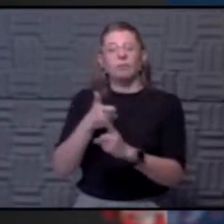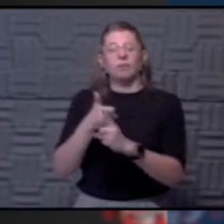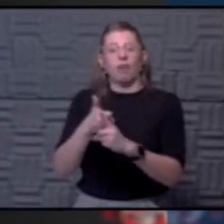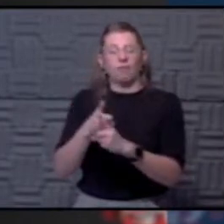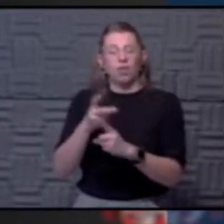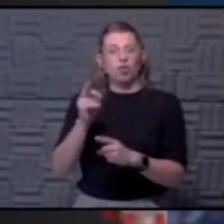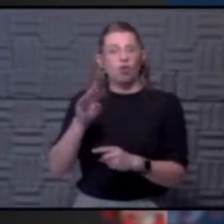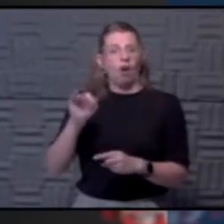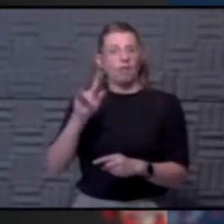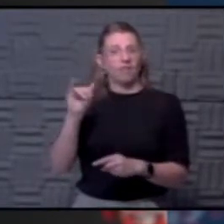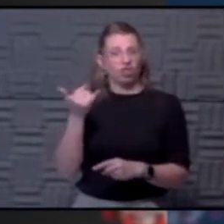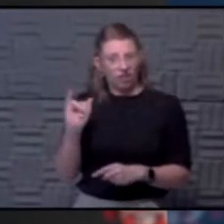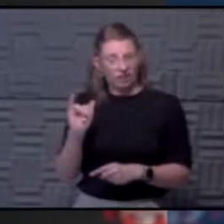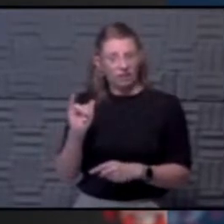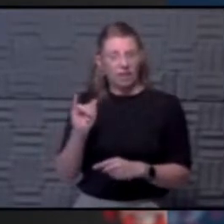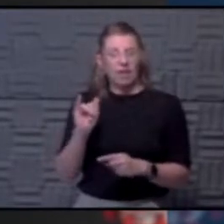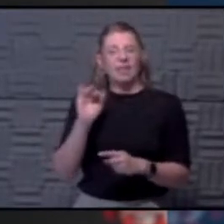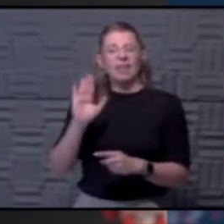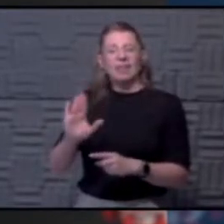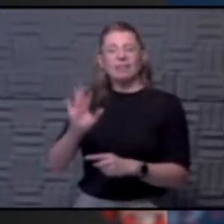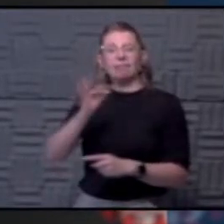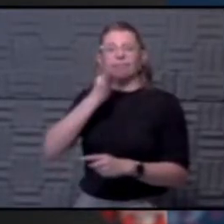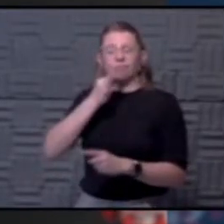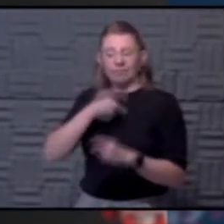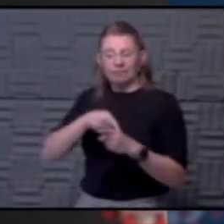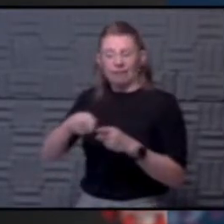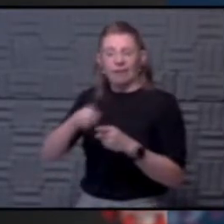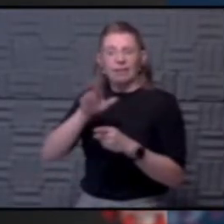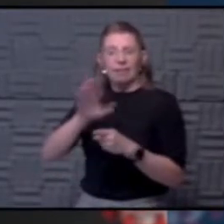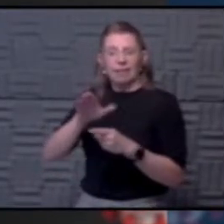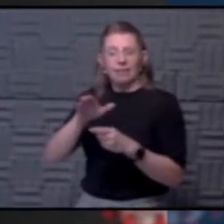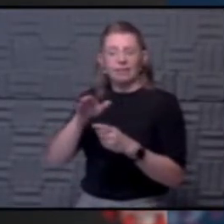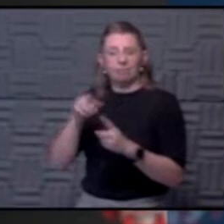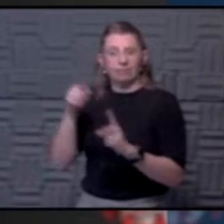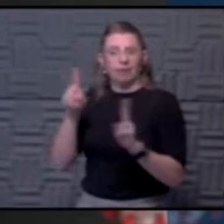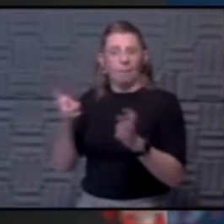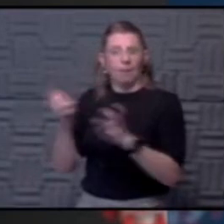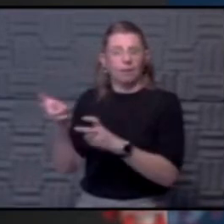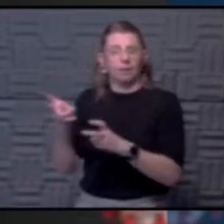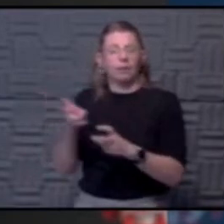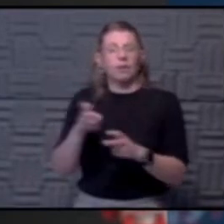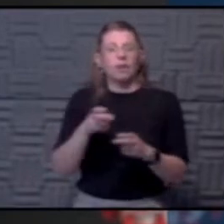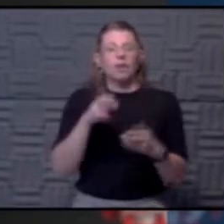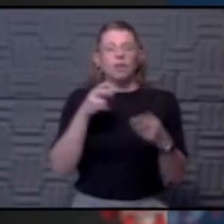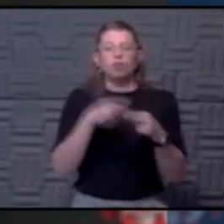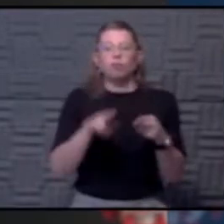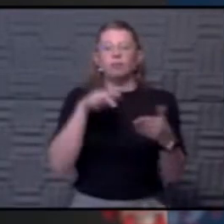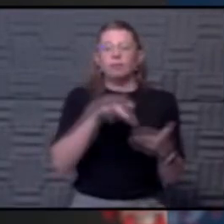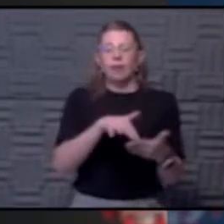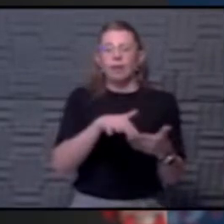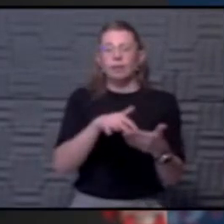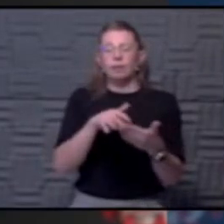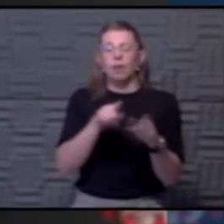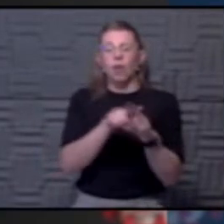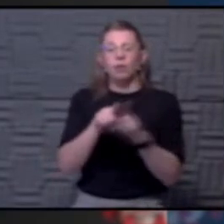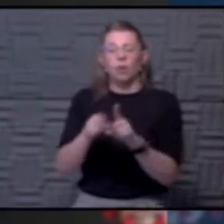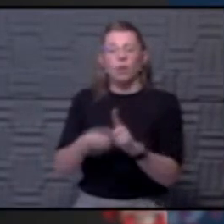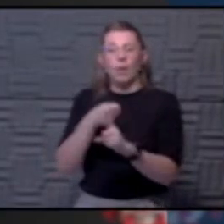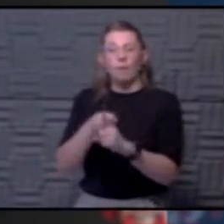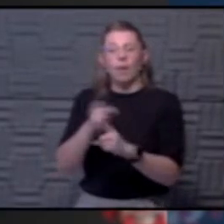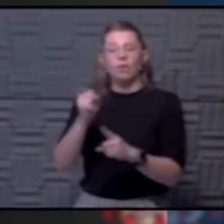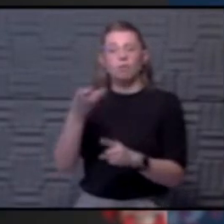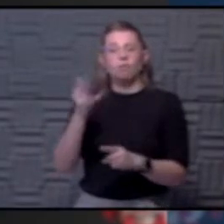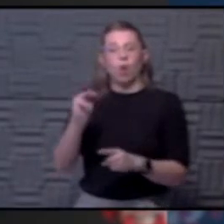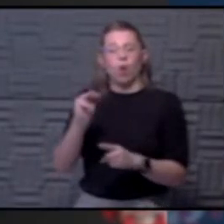whose expertise is in this area, will be joining us to talk about a small study on the topic and compare the impact of sperm by